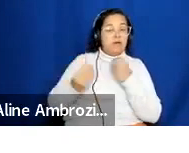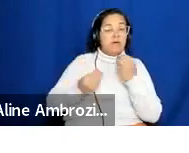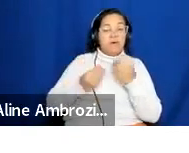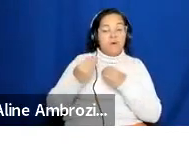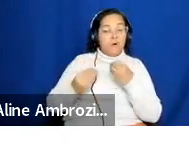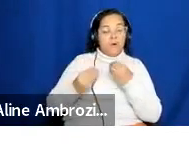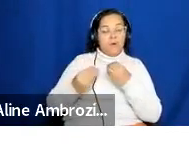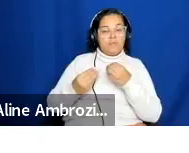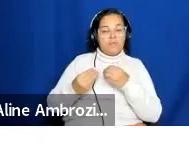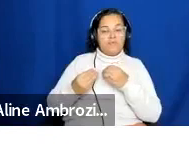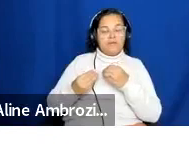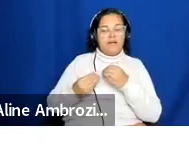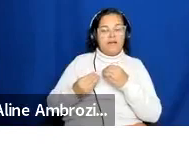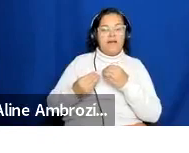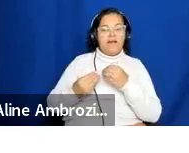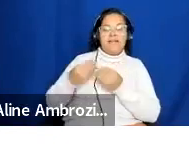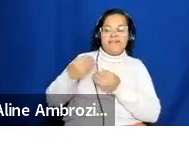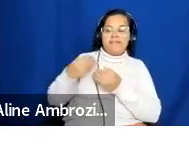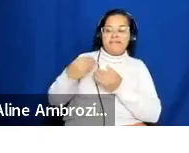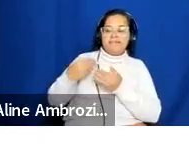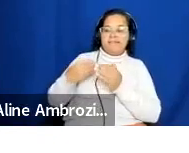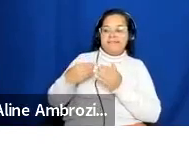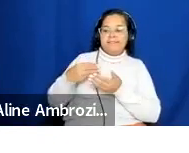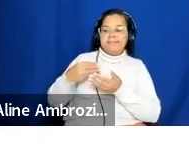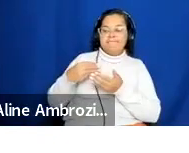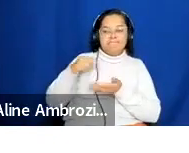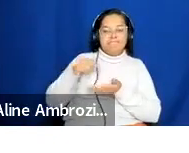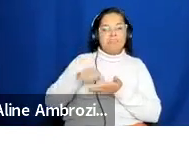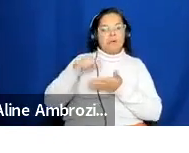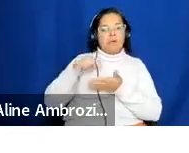Certainly, Marx praised Darwin in particular,